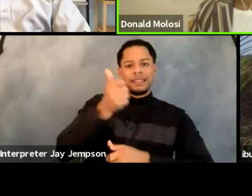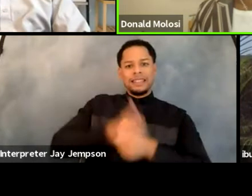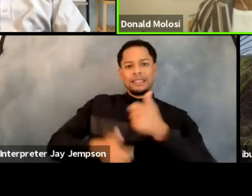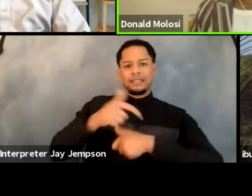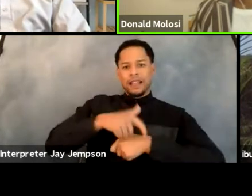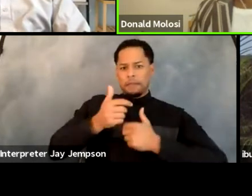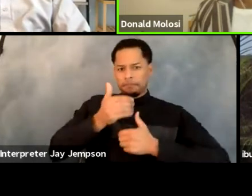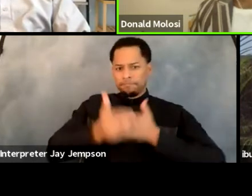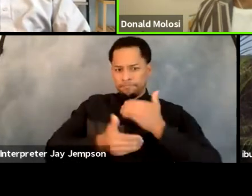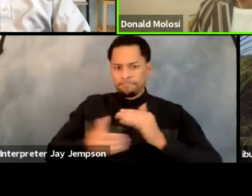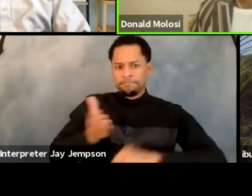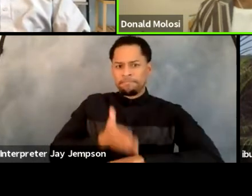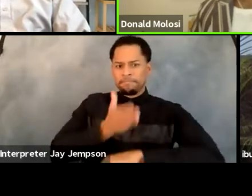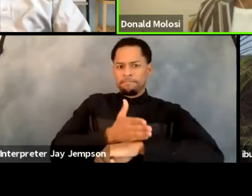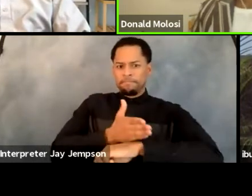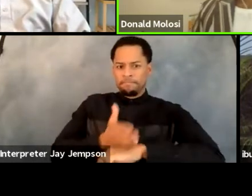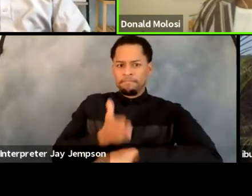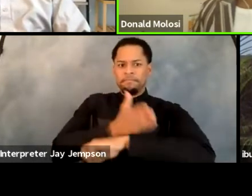over again,